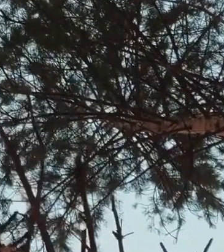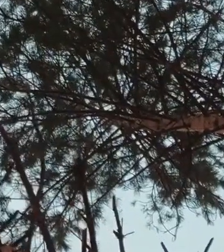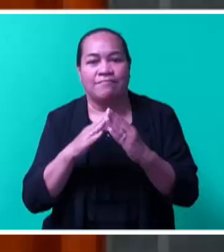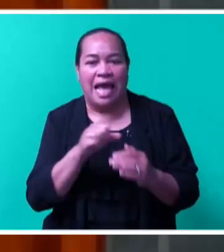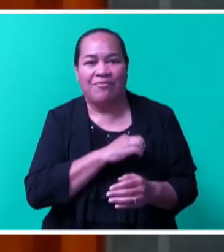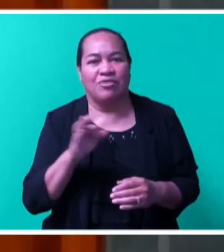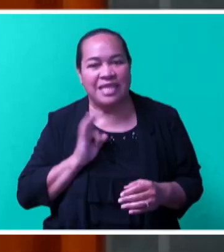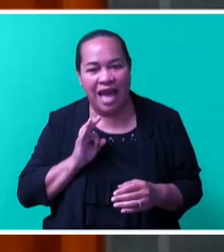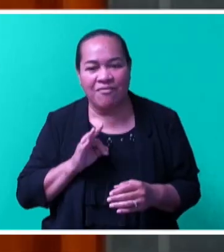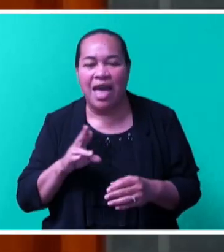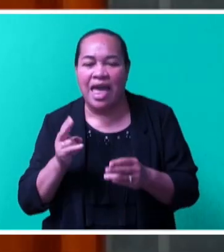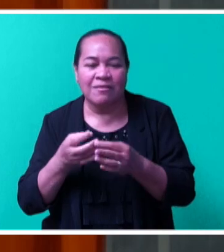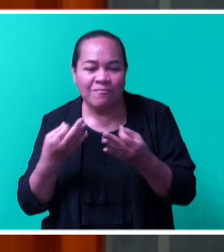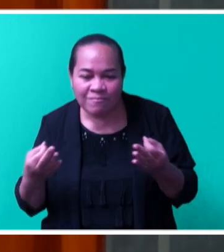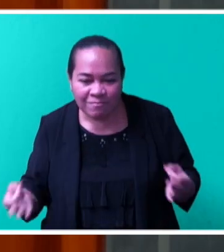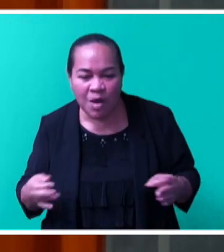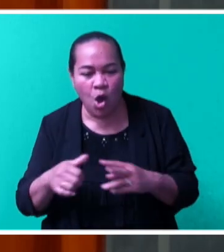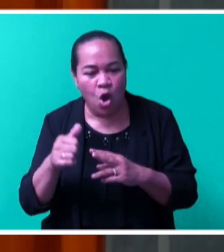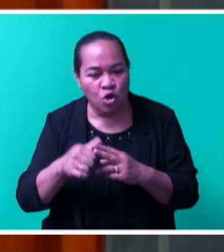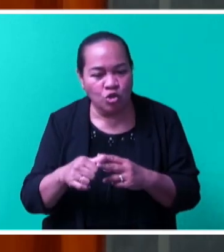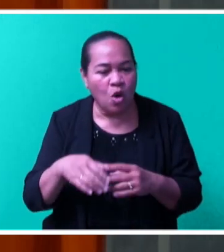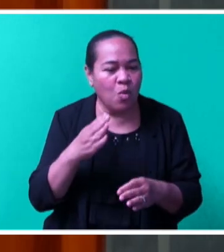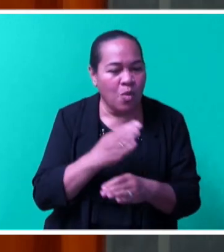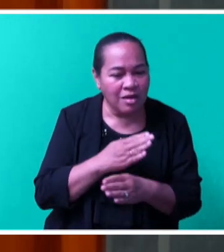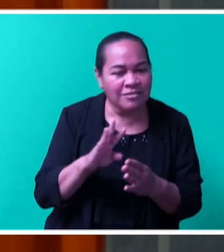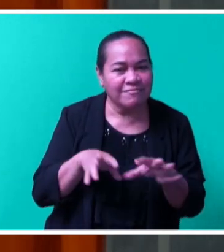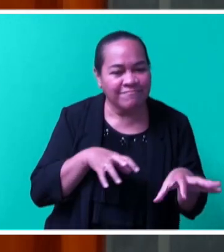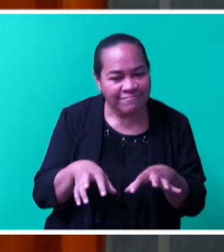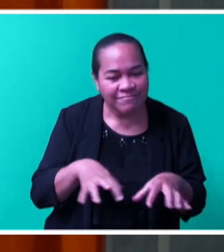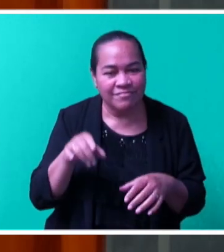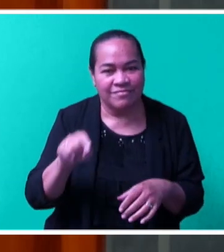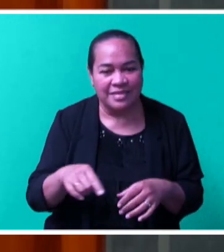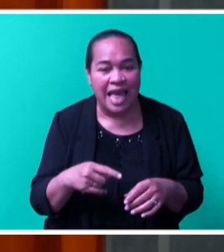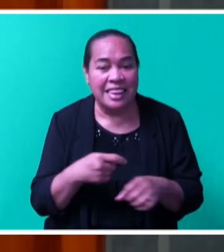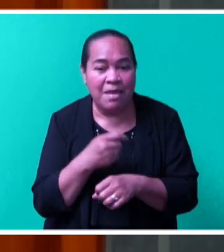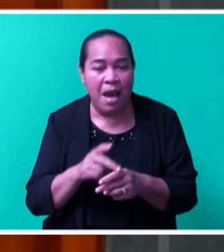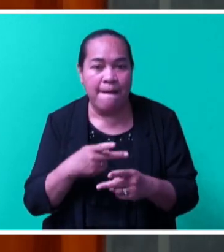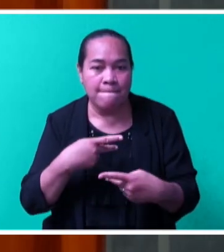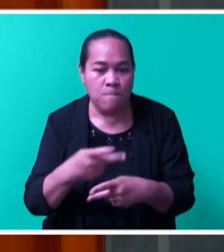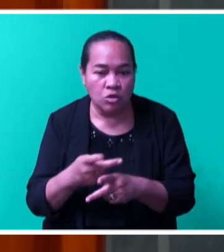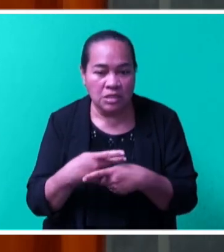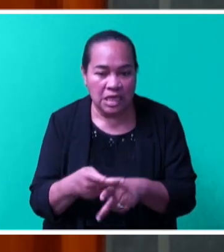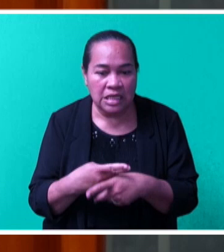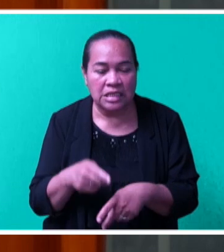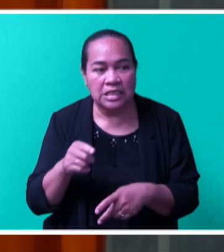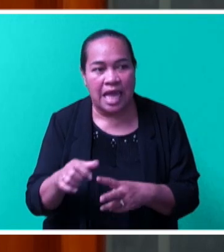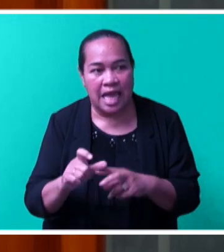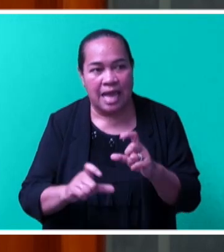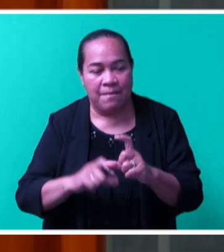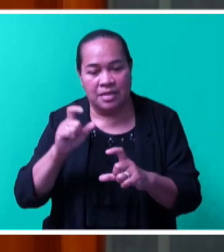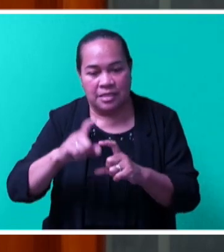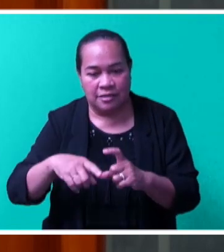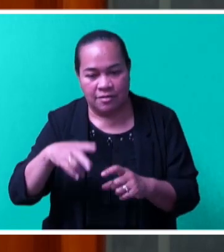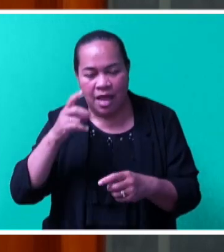facilities, renovation works, harvesting operations, timber processing, and capacity building